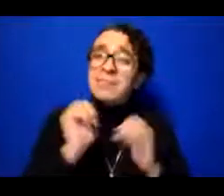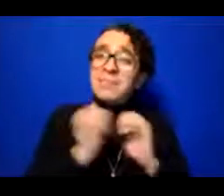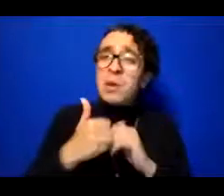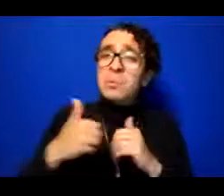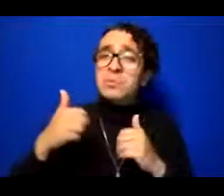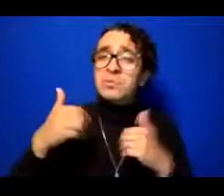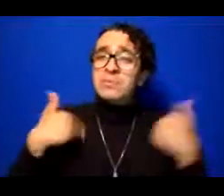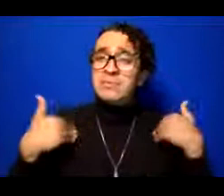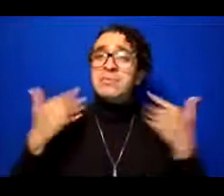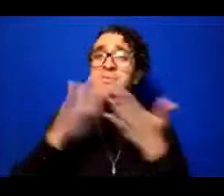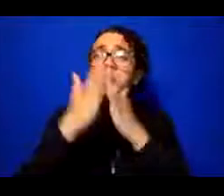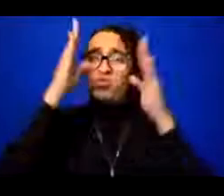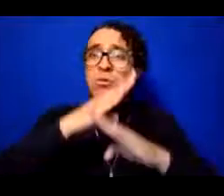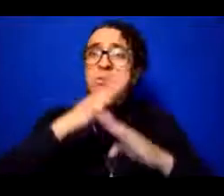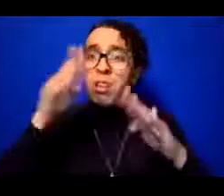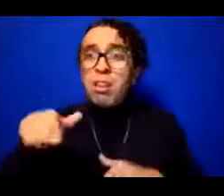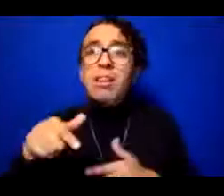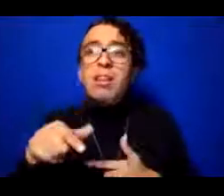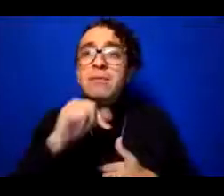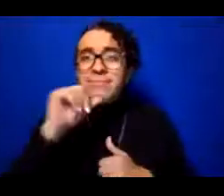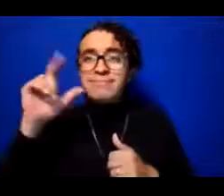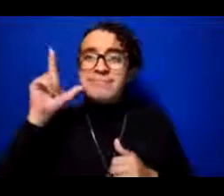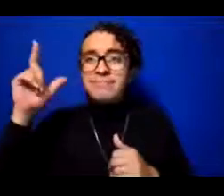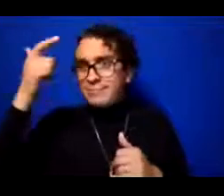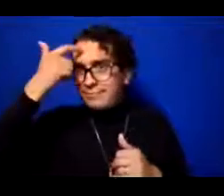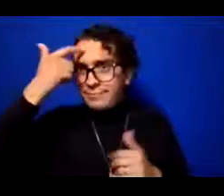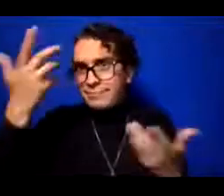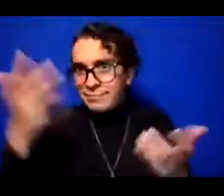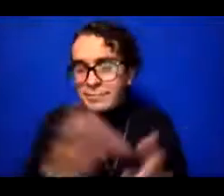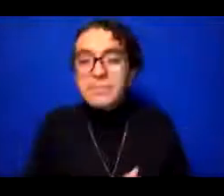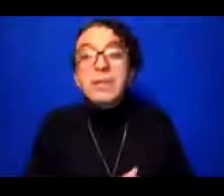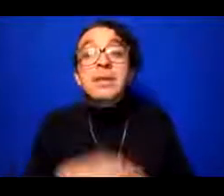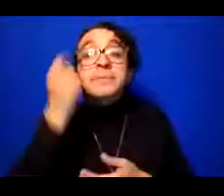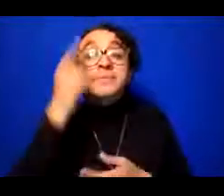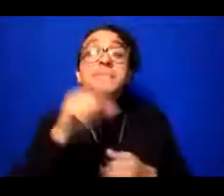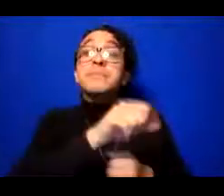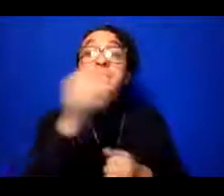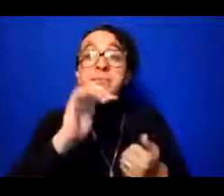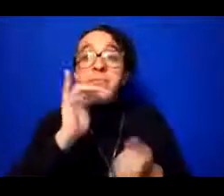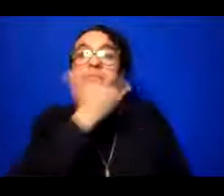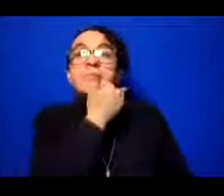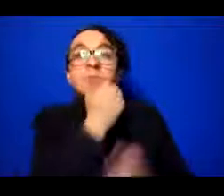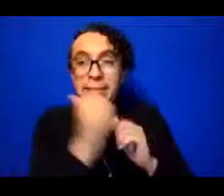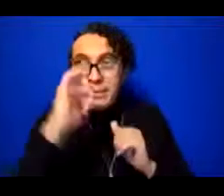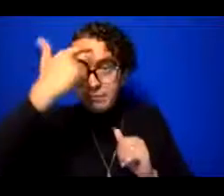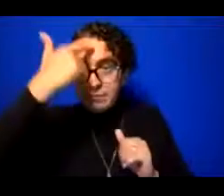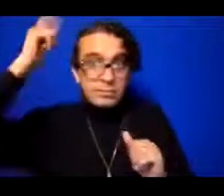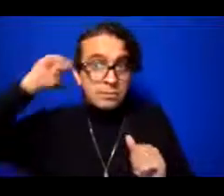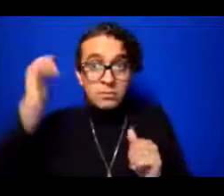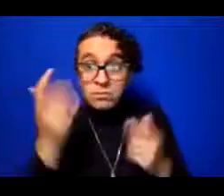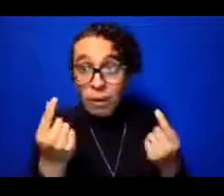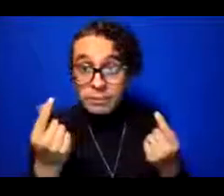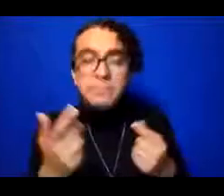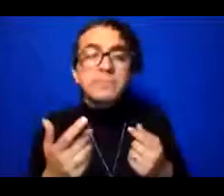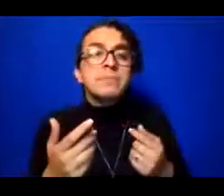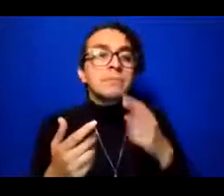into trouble. Yeah. Now, what further complicates this kind of mismatch in these two areas of the brain is if there's any